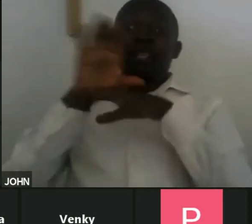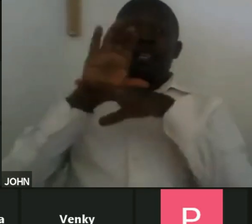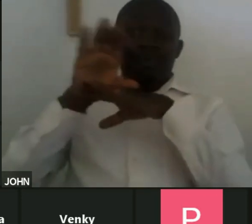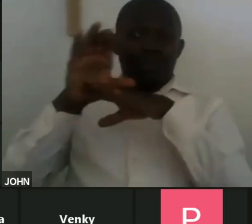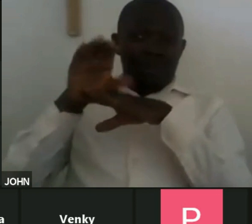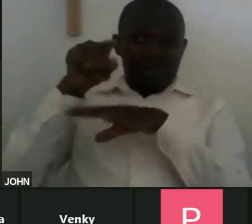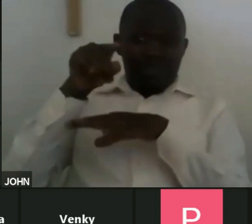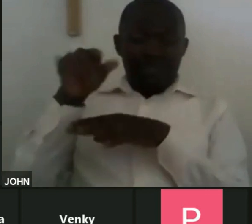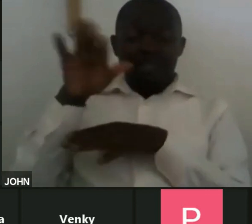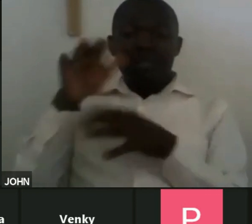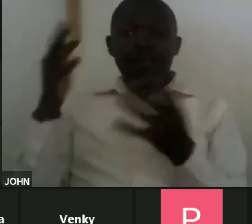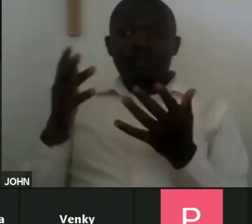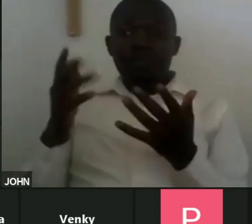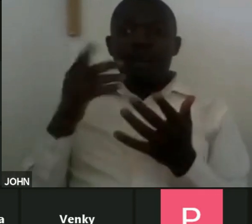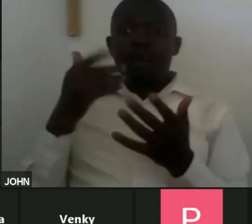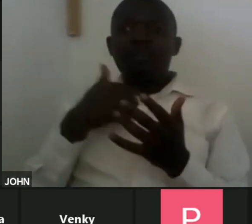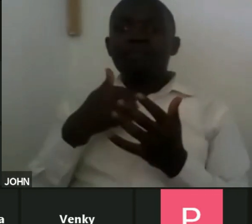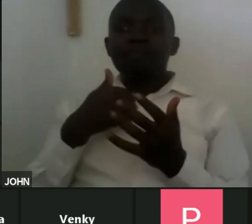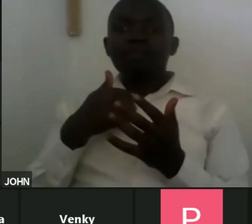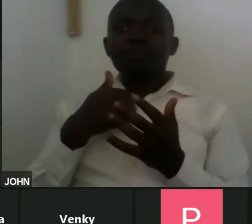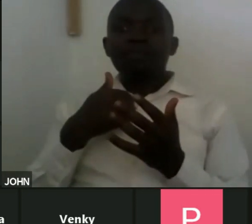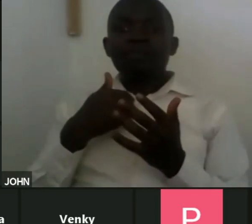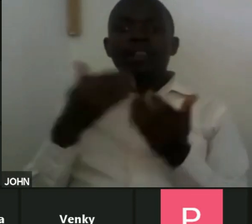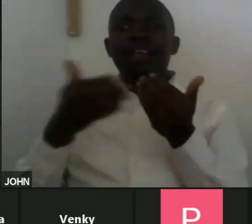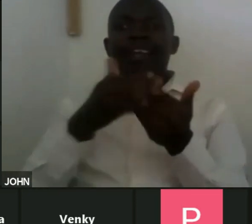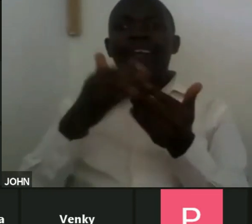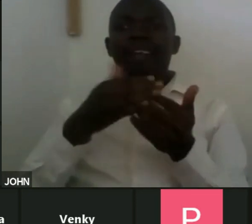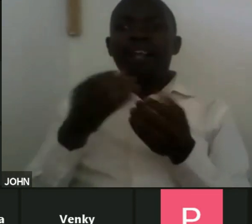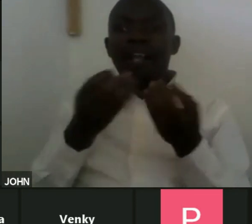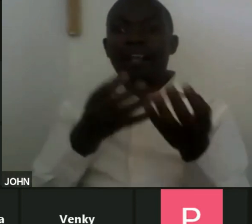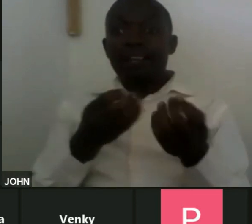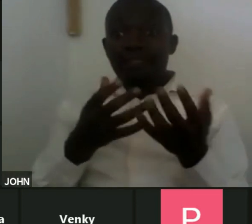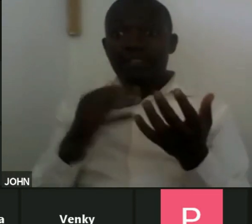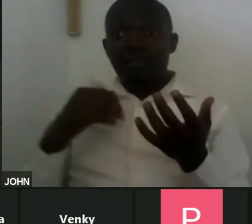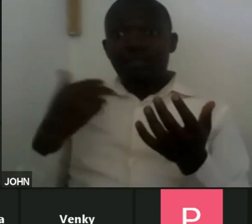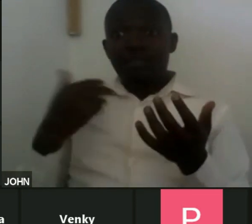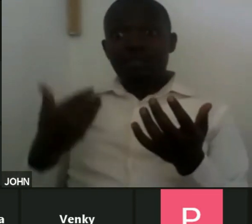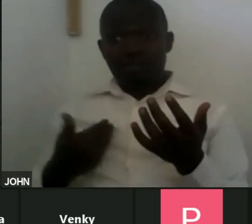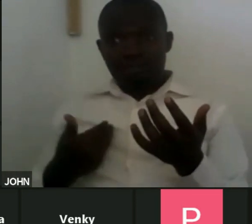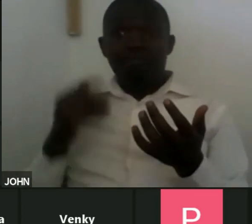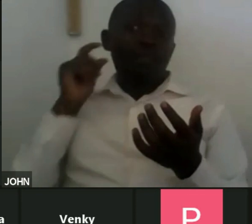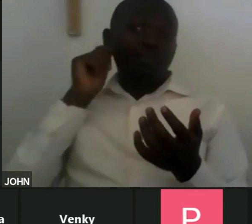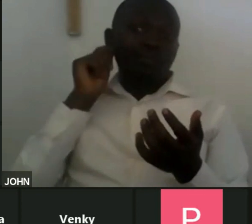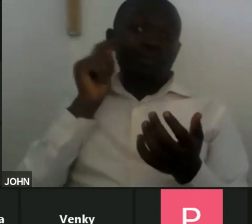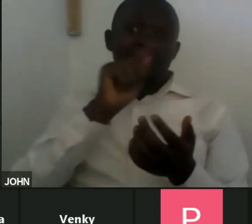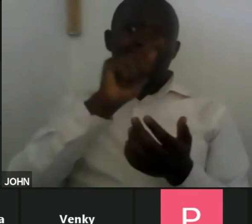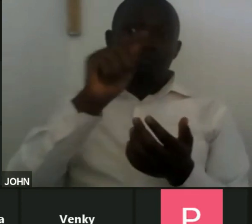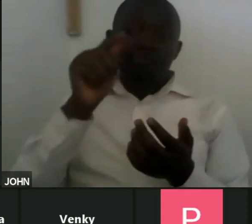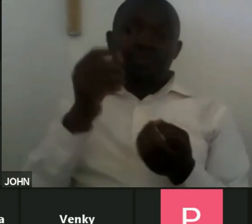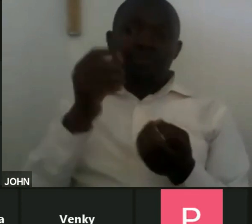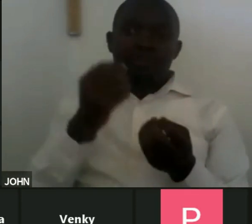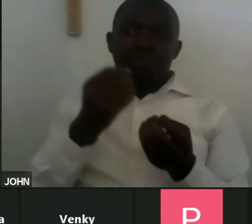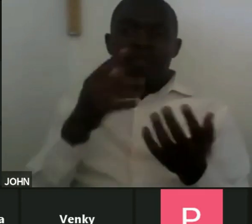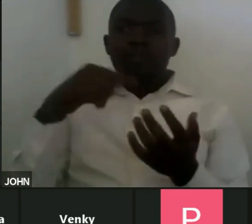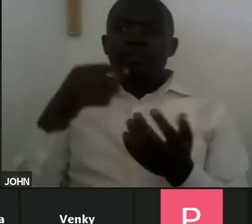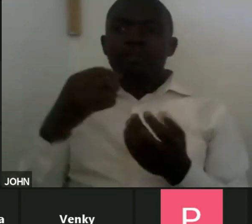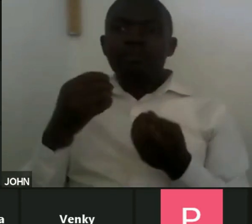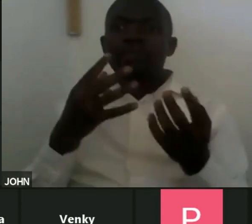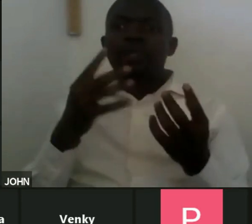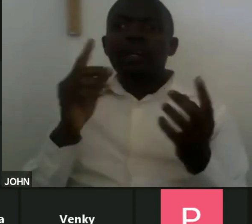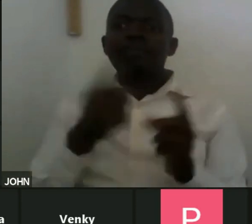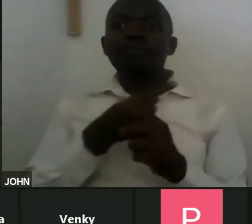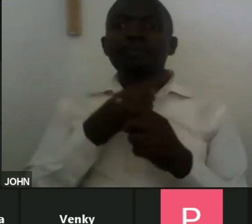about, caregivers. Do we mean family caregivers? Because the term caregivers can mean different things in